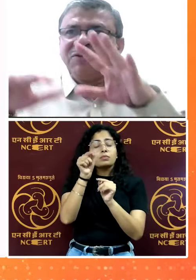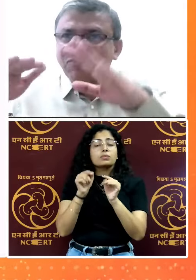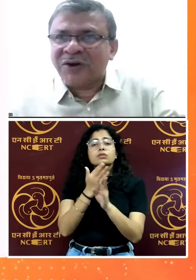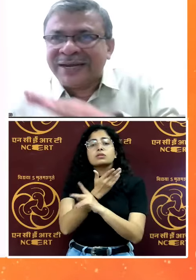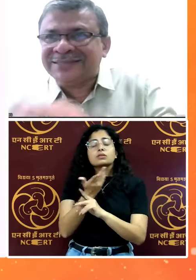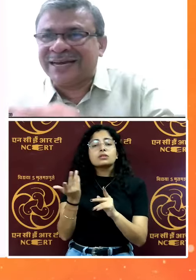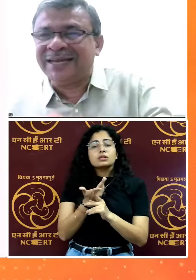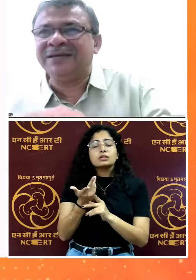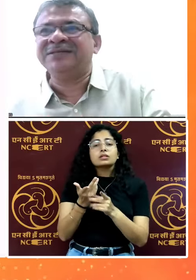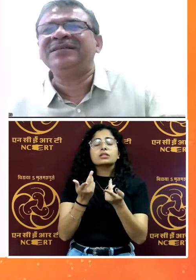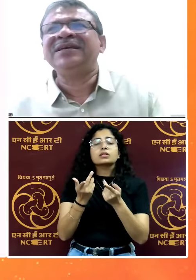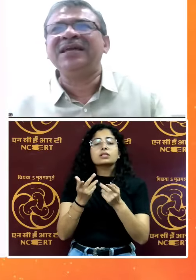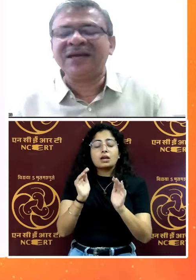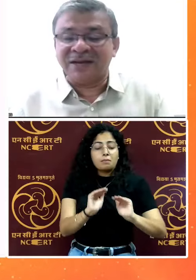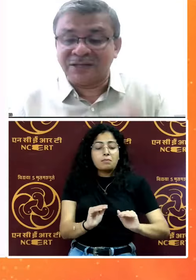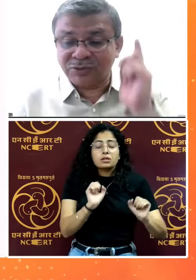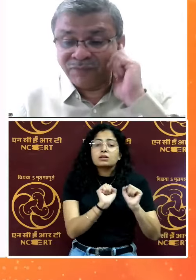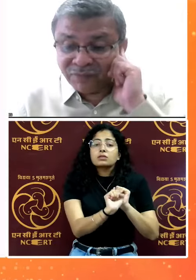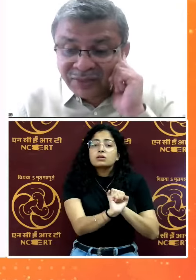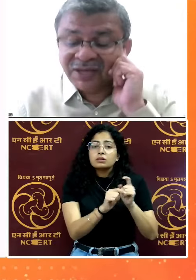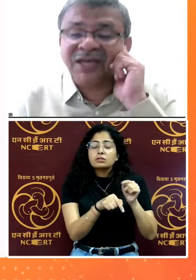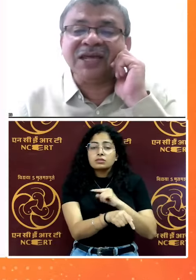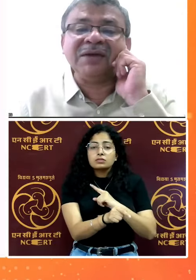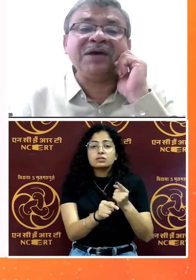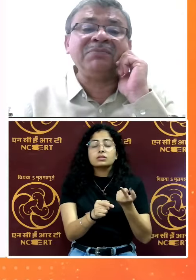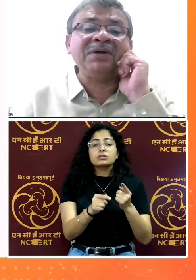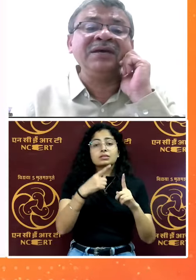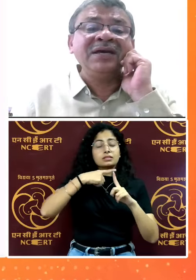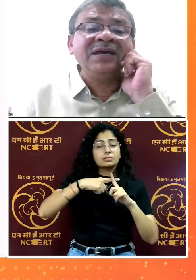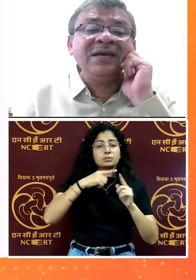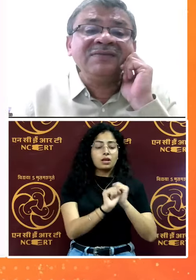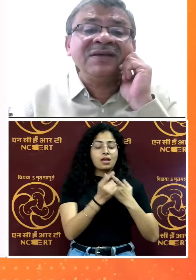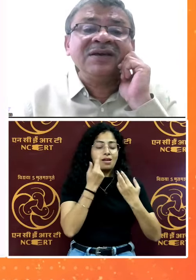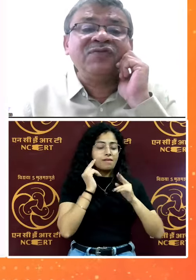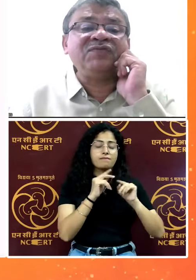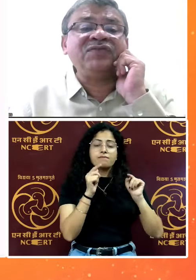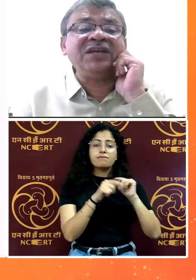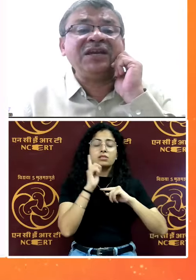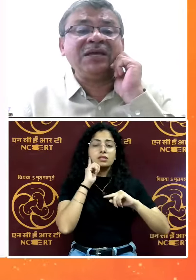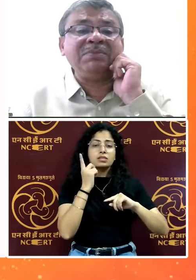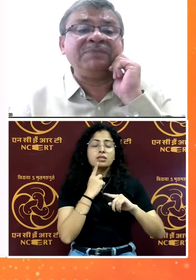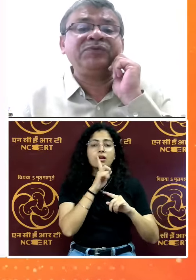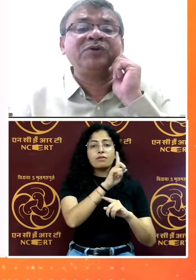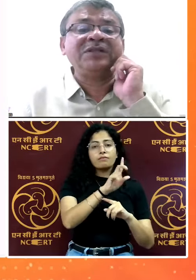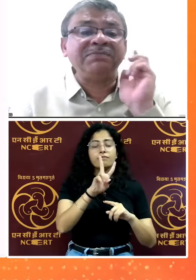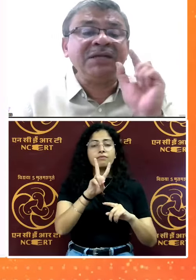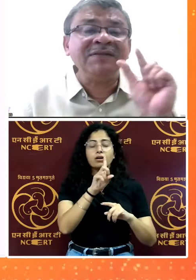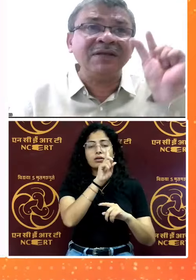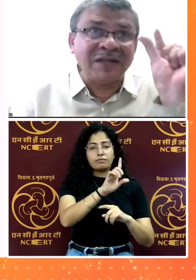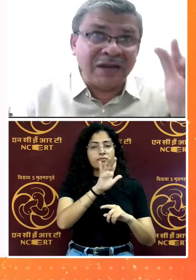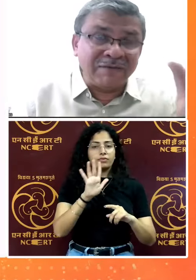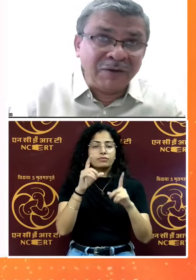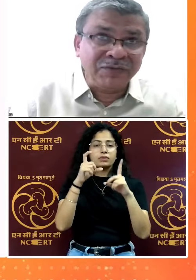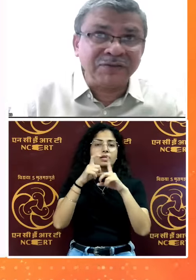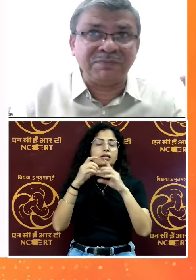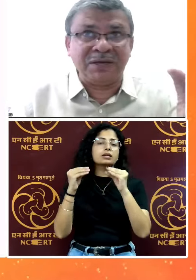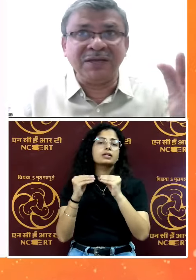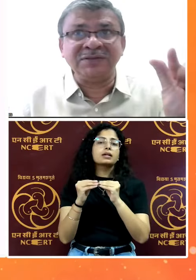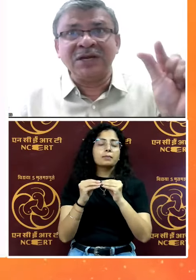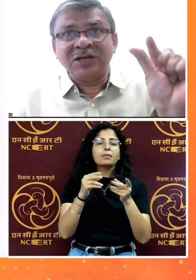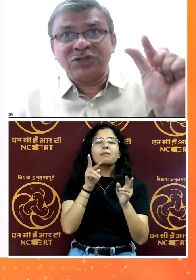noise for a child sitting in a classroom with hearing impairment is 15 dB. So Okay. that means the level